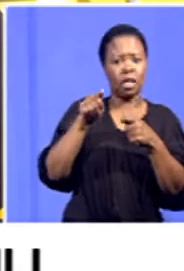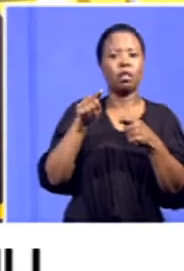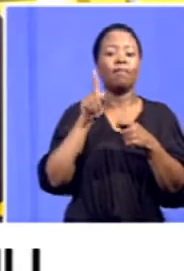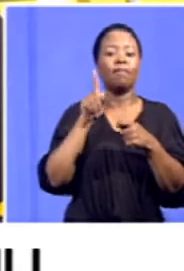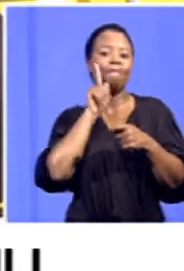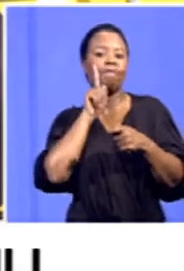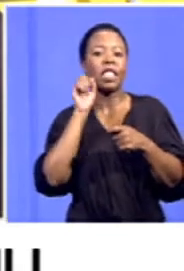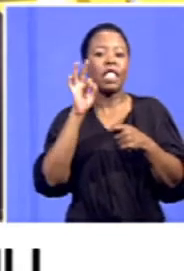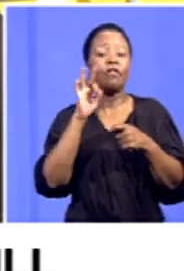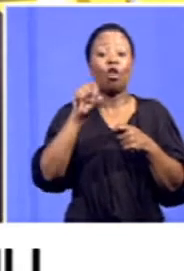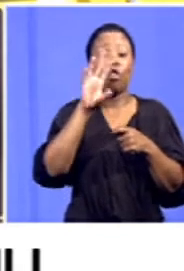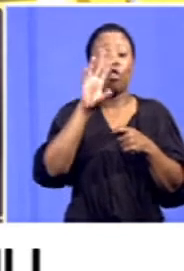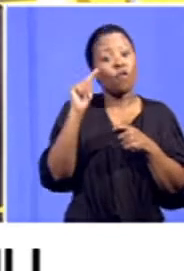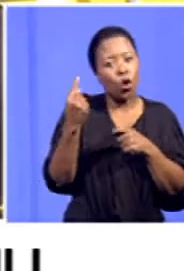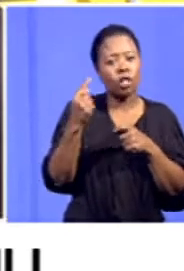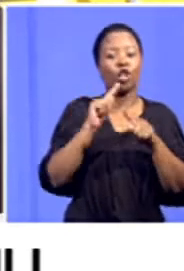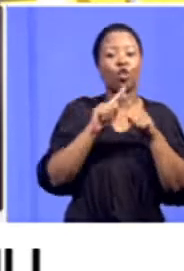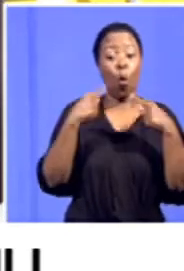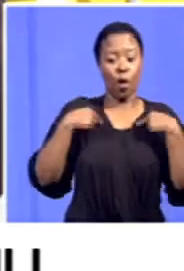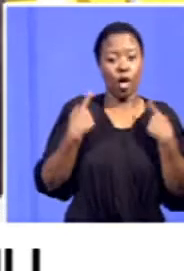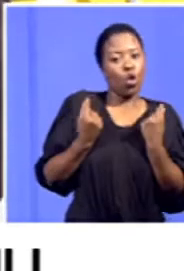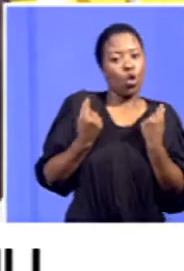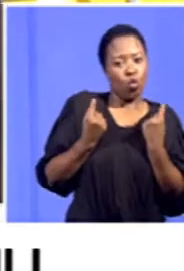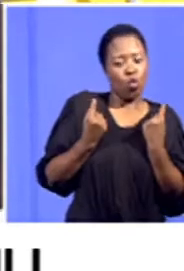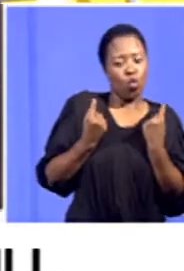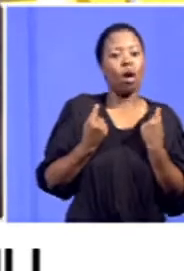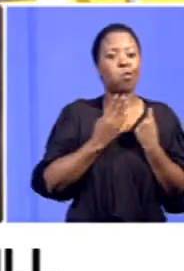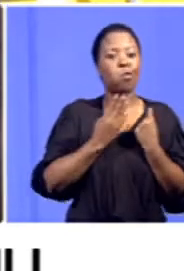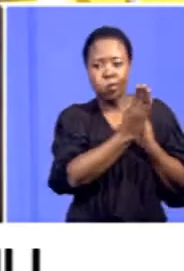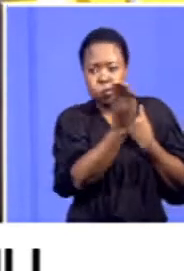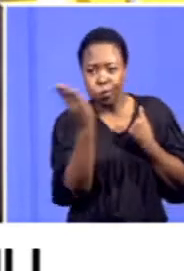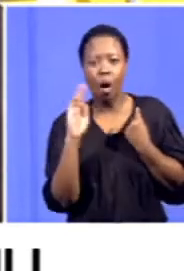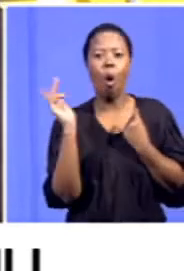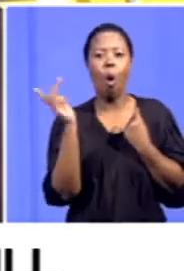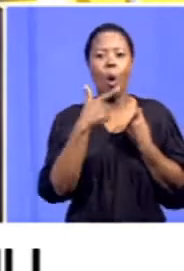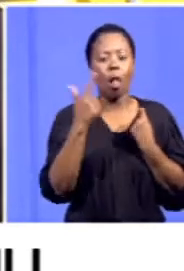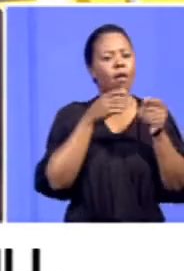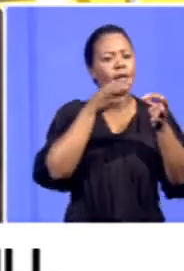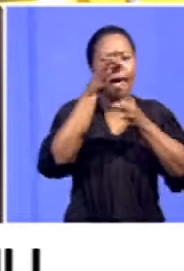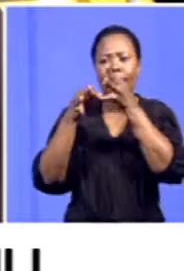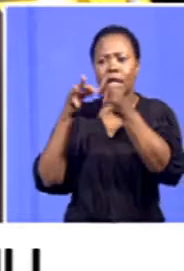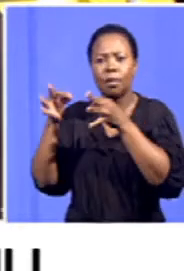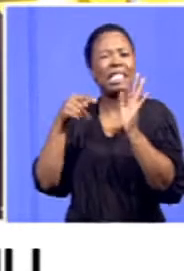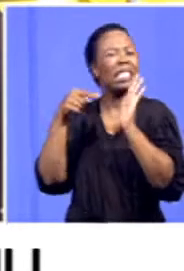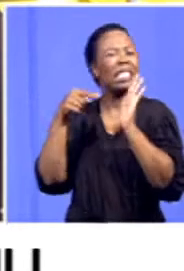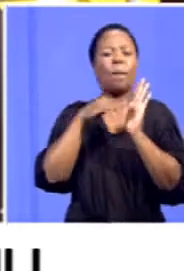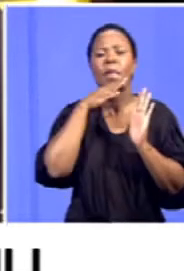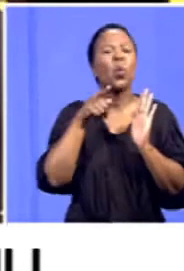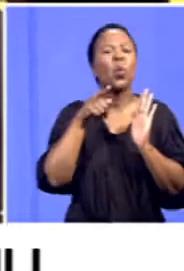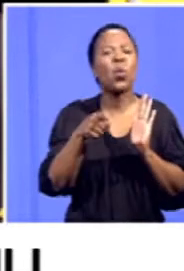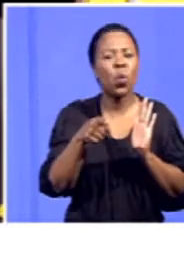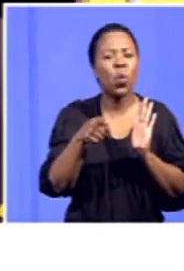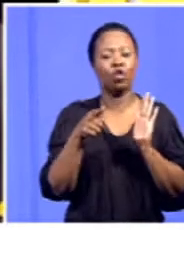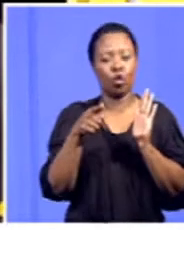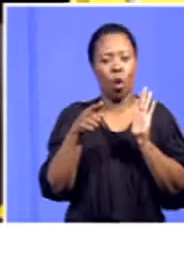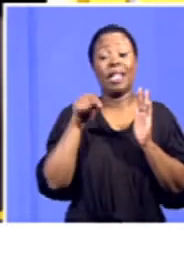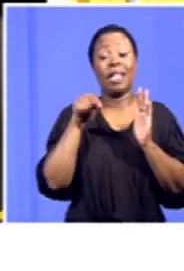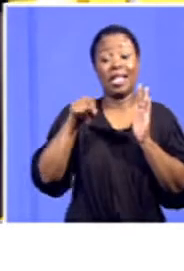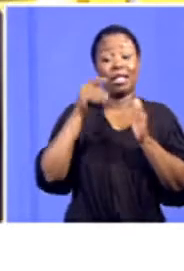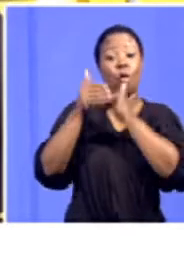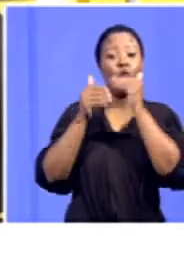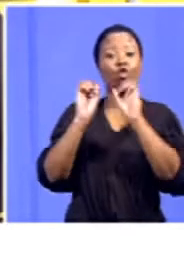said, is the second leg. We are rolling this out to our structures to unpack it for them in terms of what it means. We began this process in